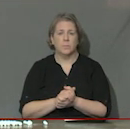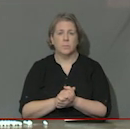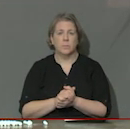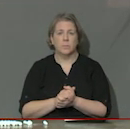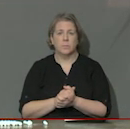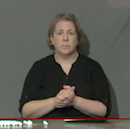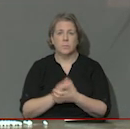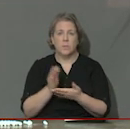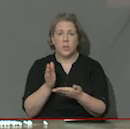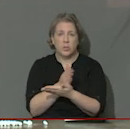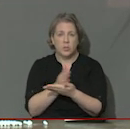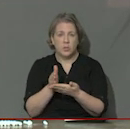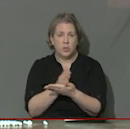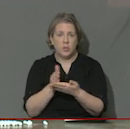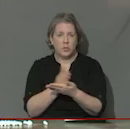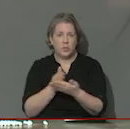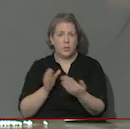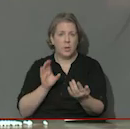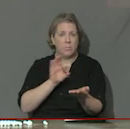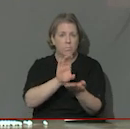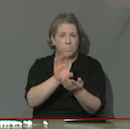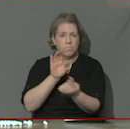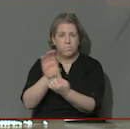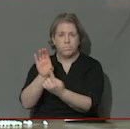And shares were issued.